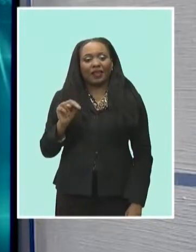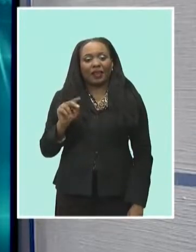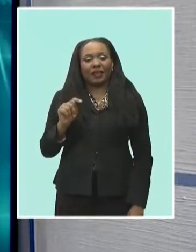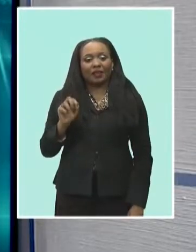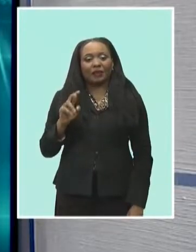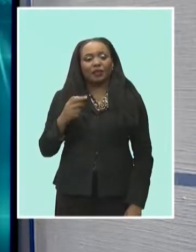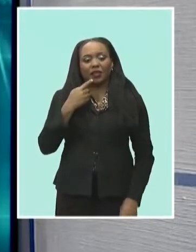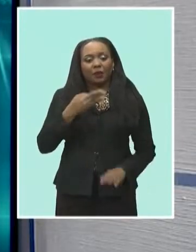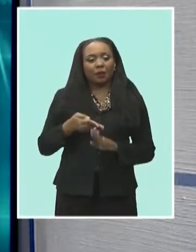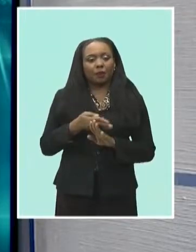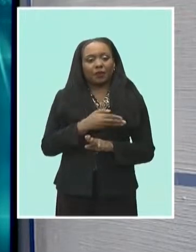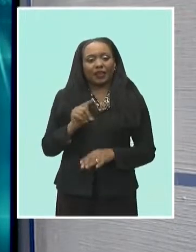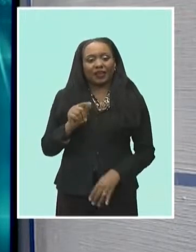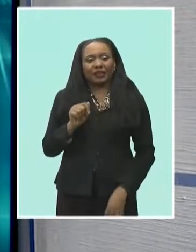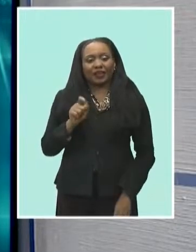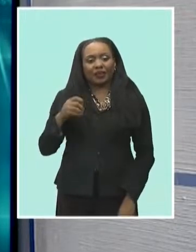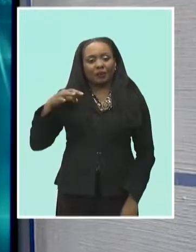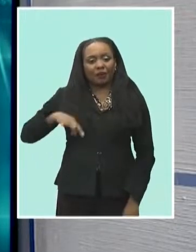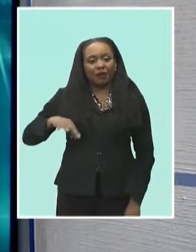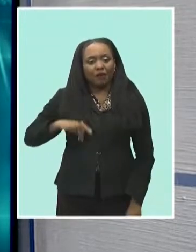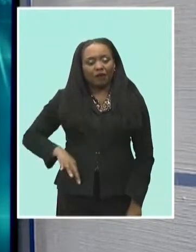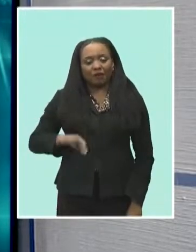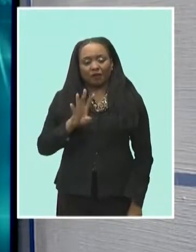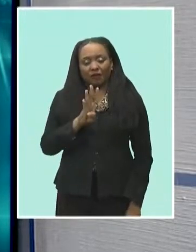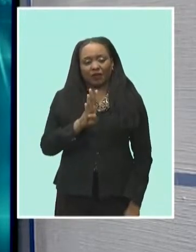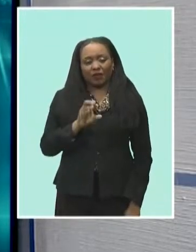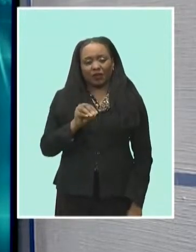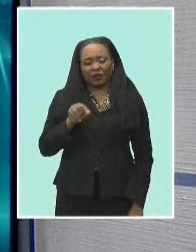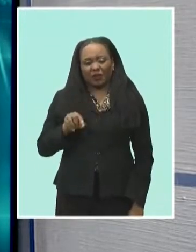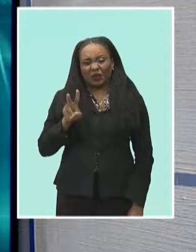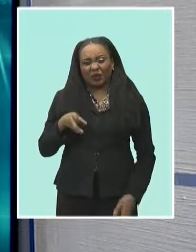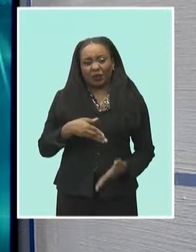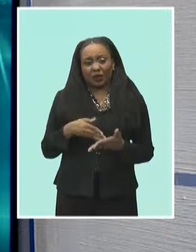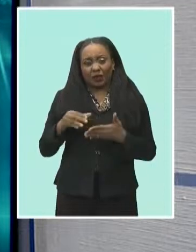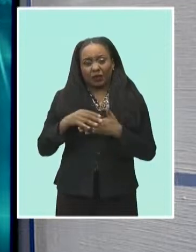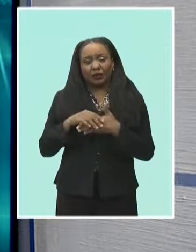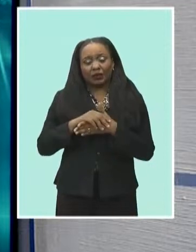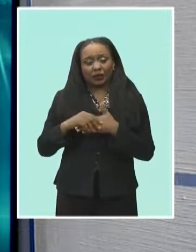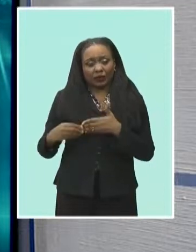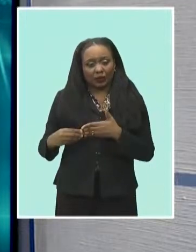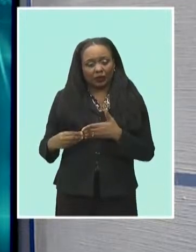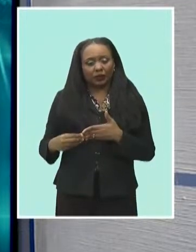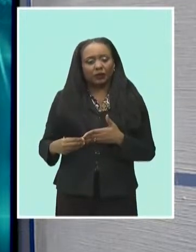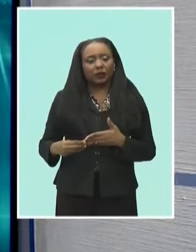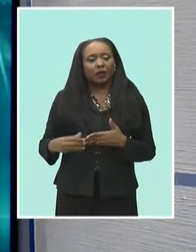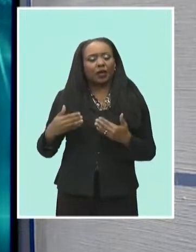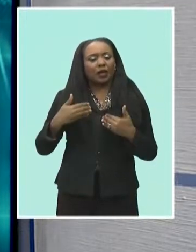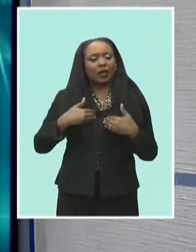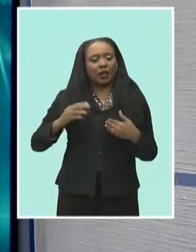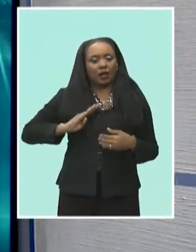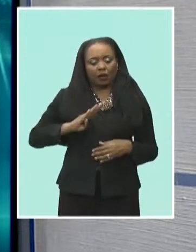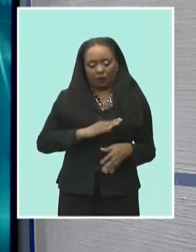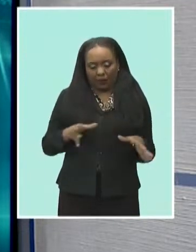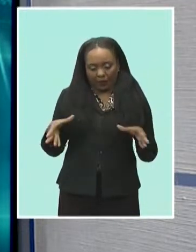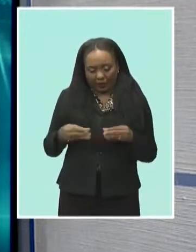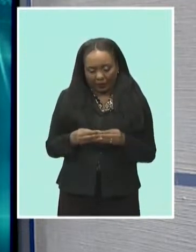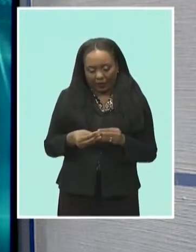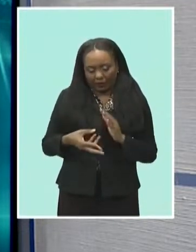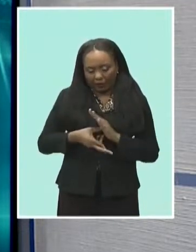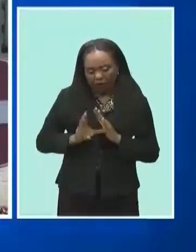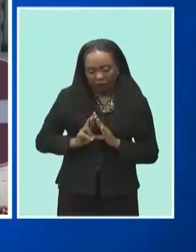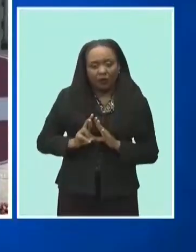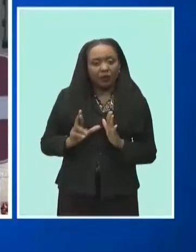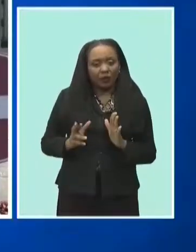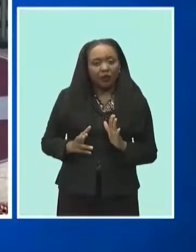million for the first half of its financial year, which ended on March 31st this year. In their board review, Chairman William Putnam and Director